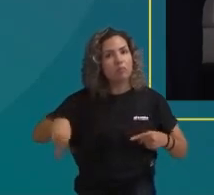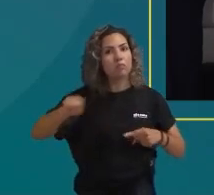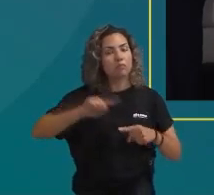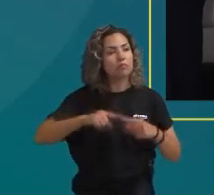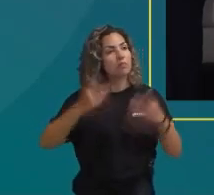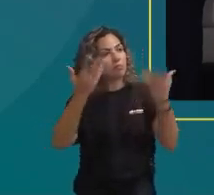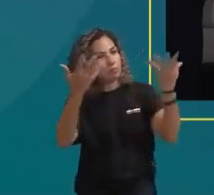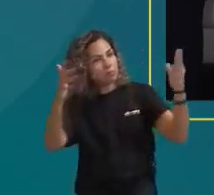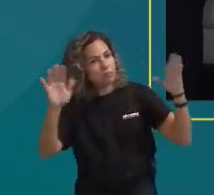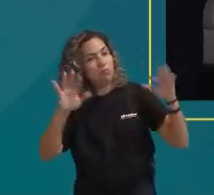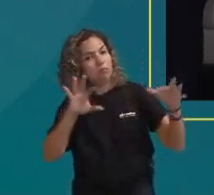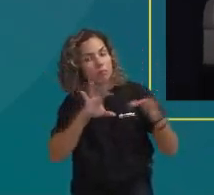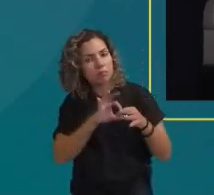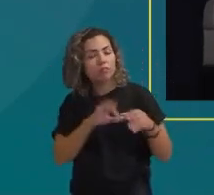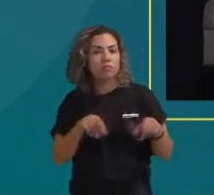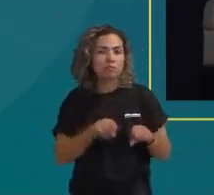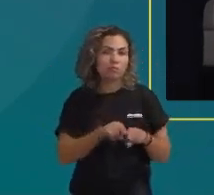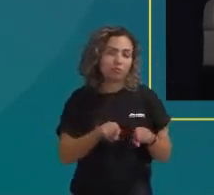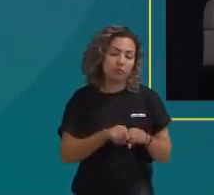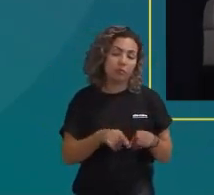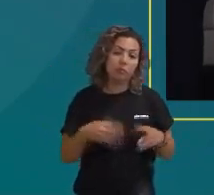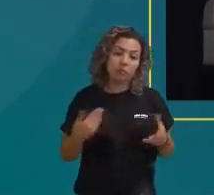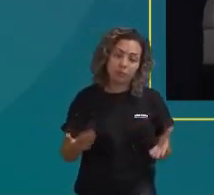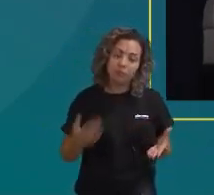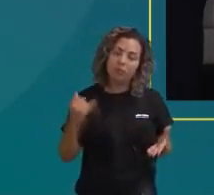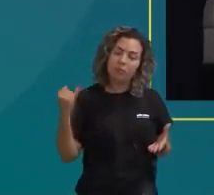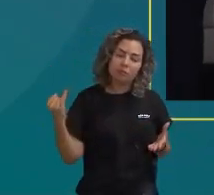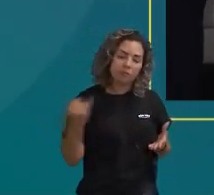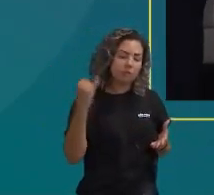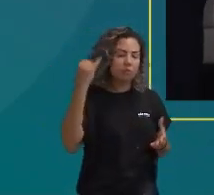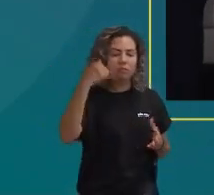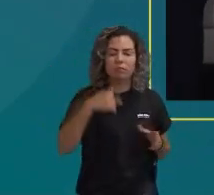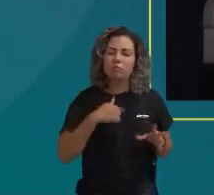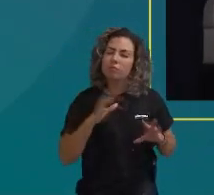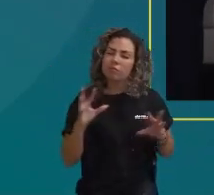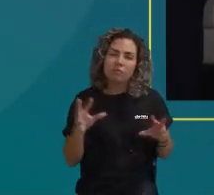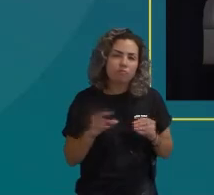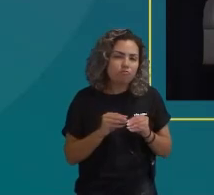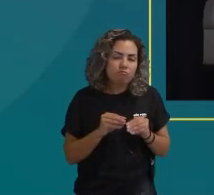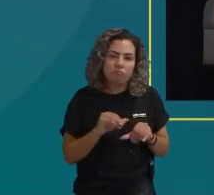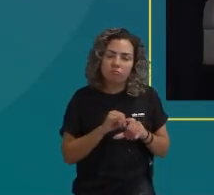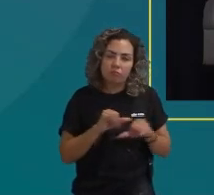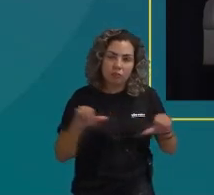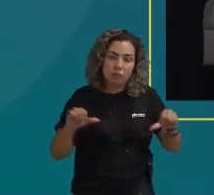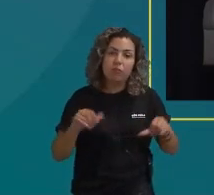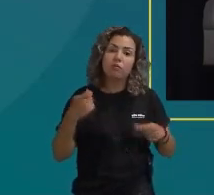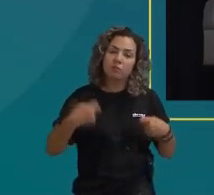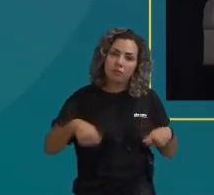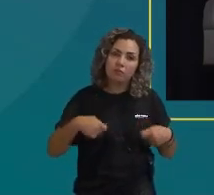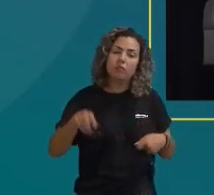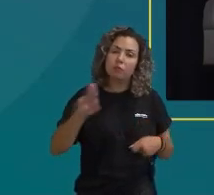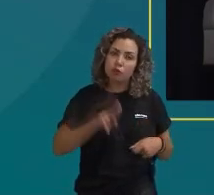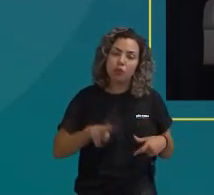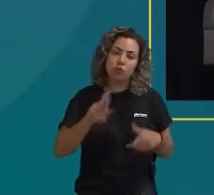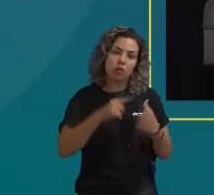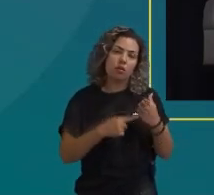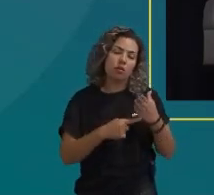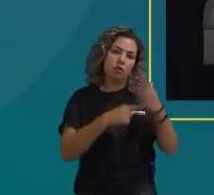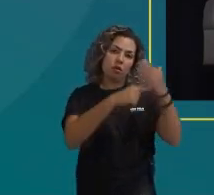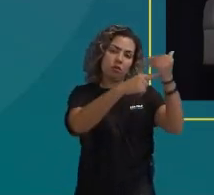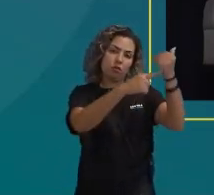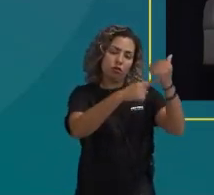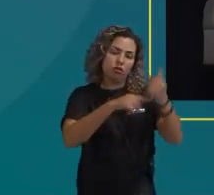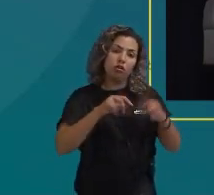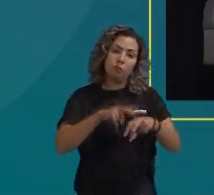I'll very, very fastly I'll tell. One is the issue of technology. That is why I told that Kochi is ready to learn from any